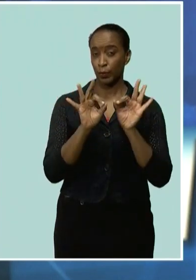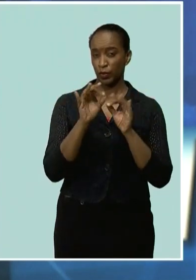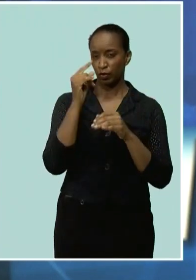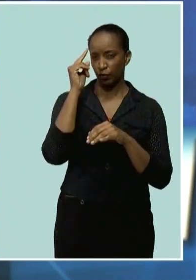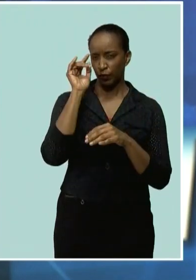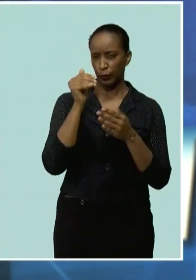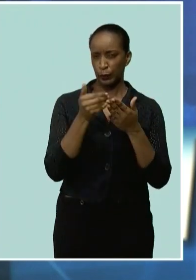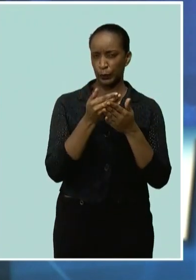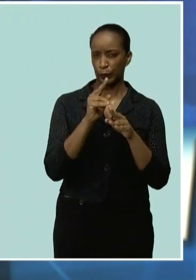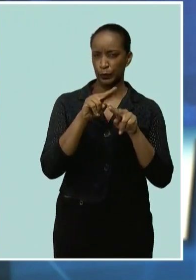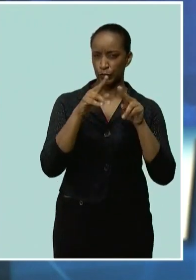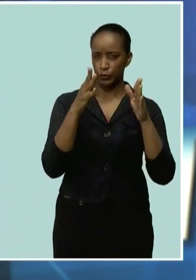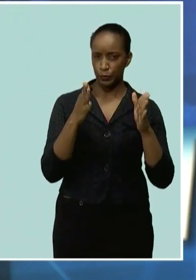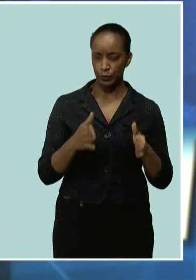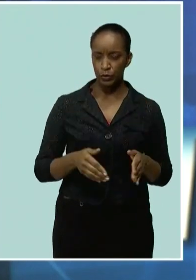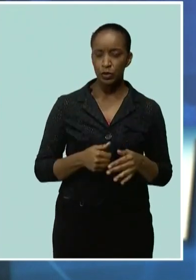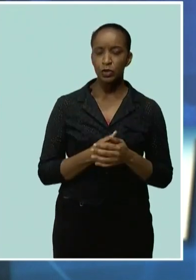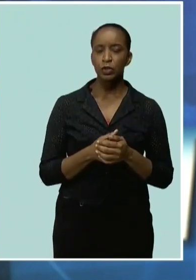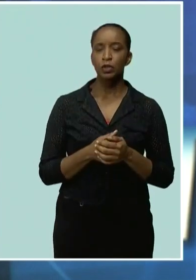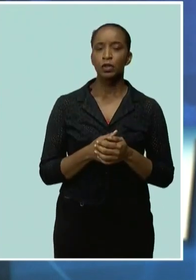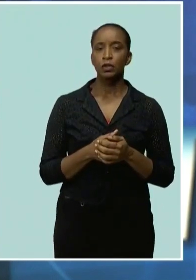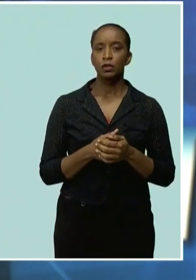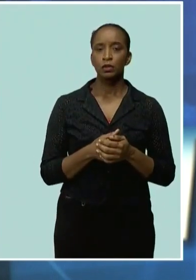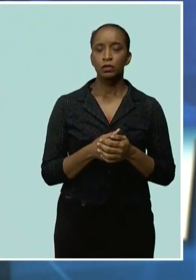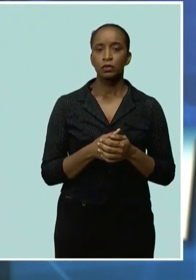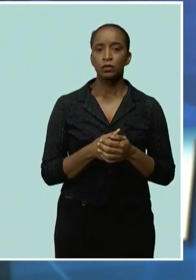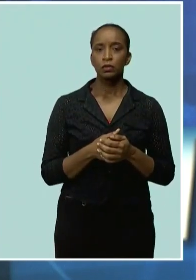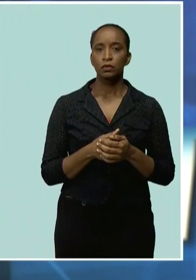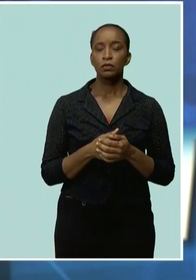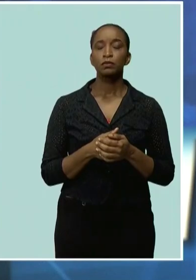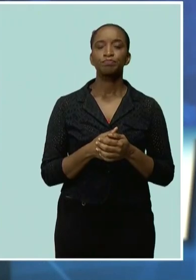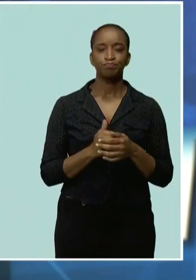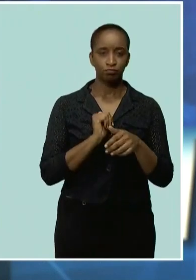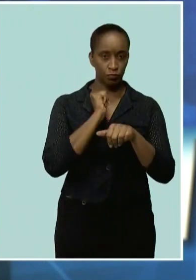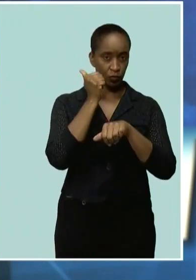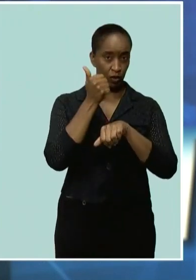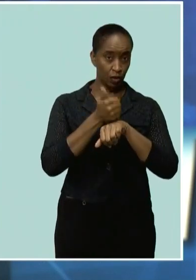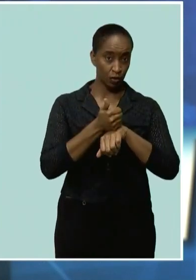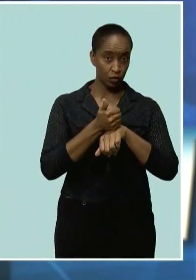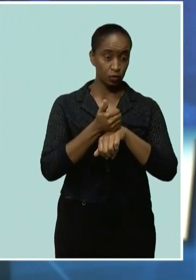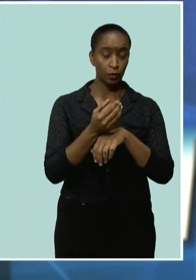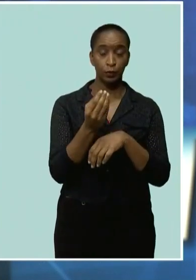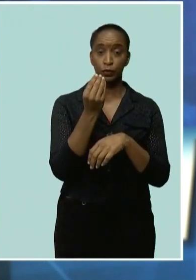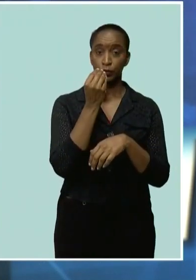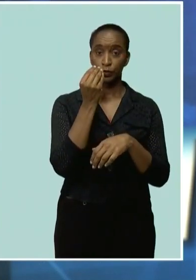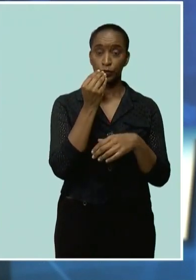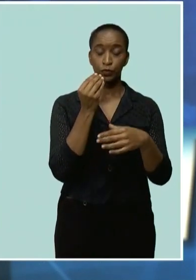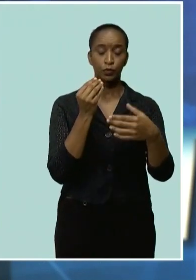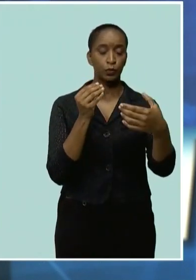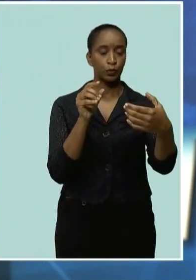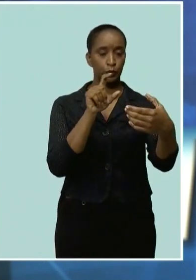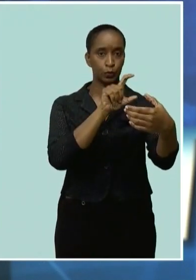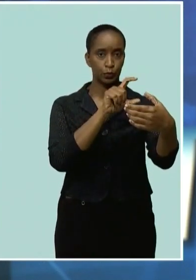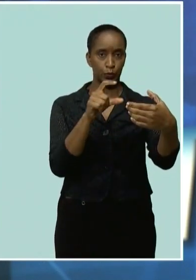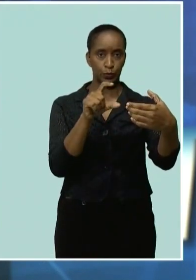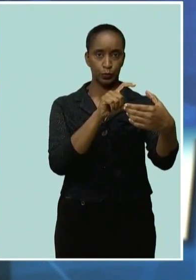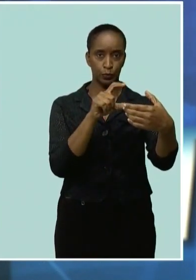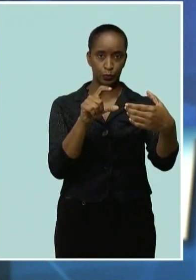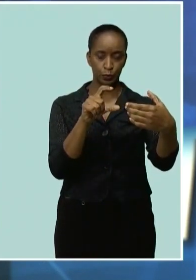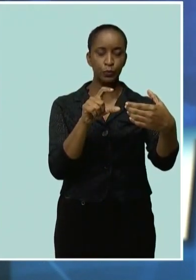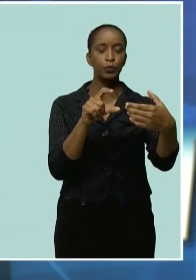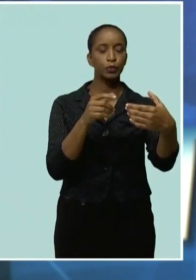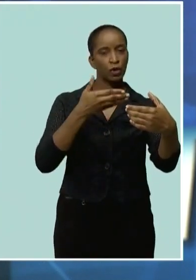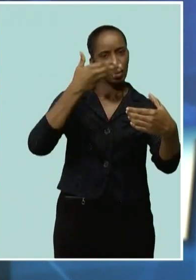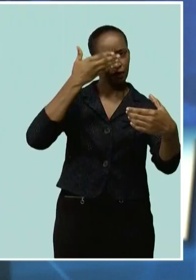of the coalition is the implementation of octagonal front-of-package warning labels. She says this will help parents to